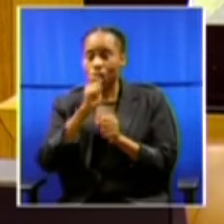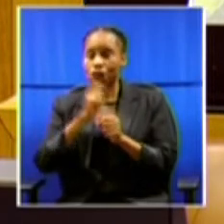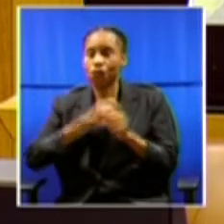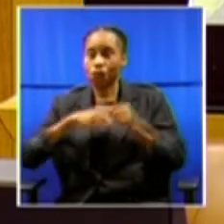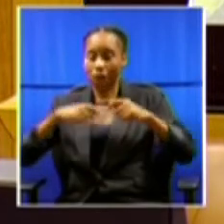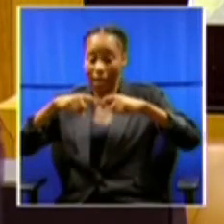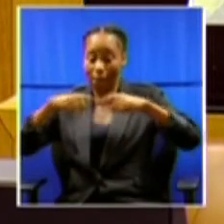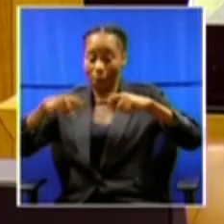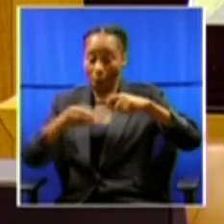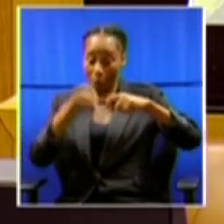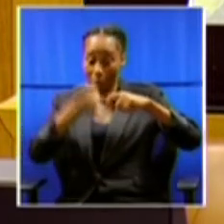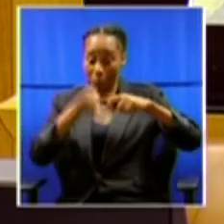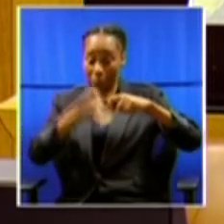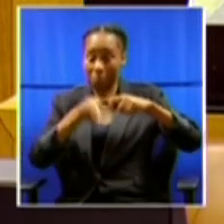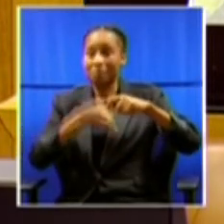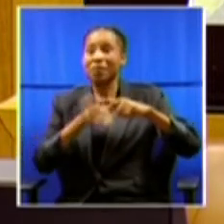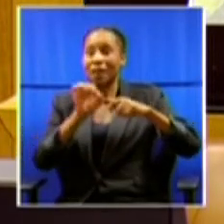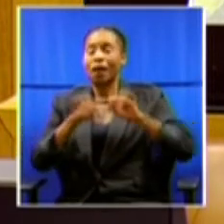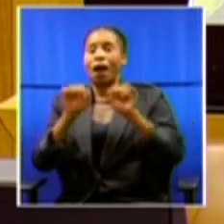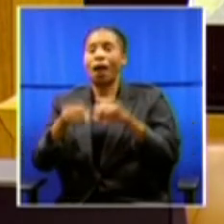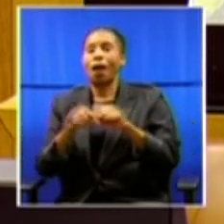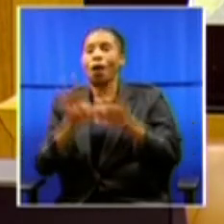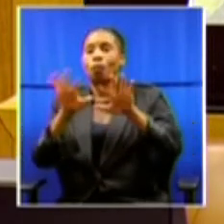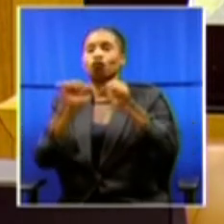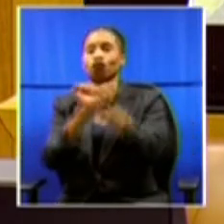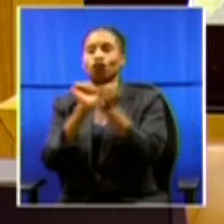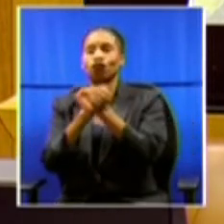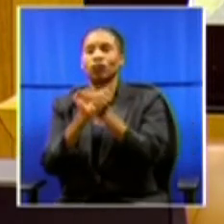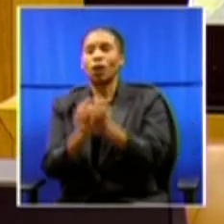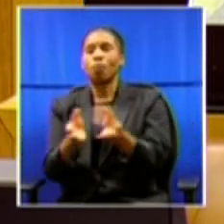inmates to get